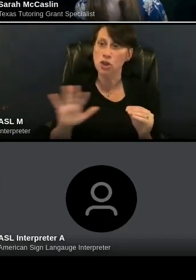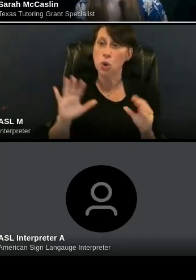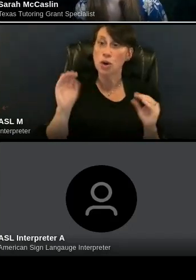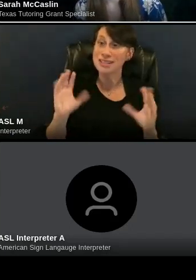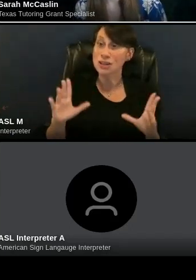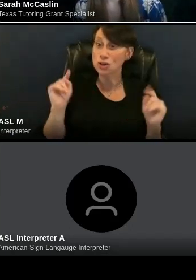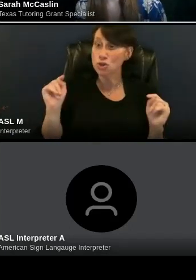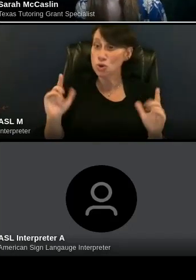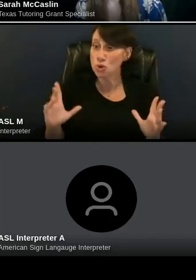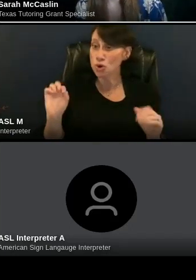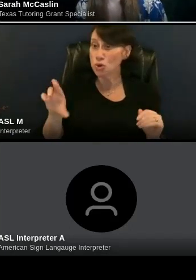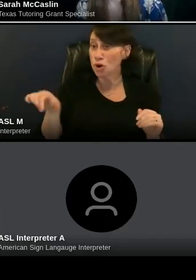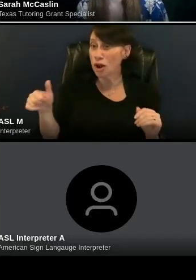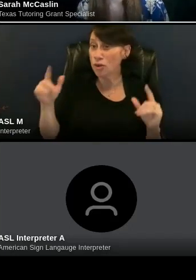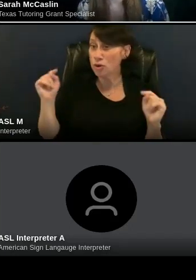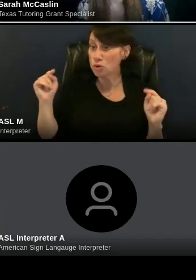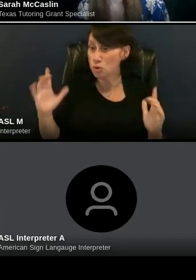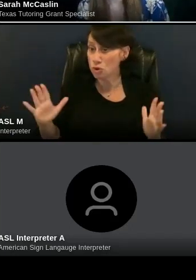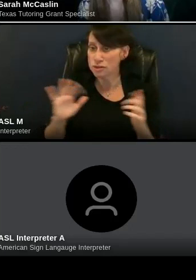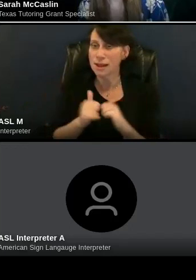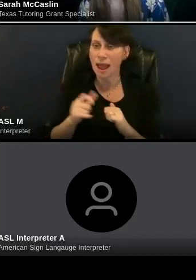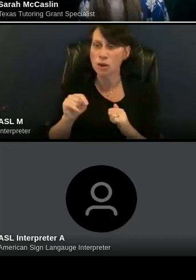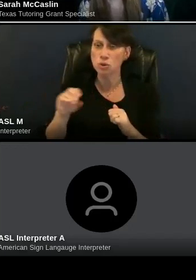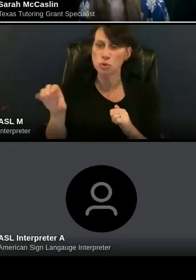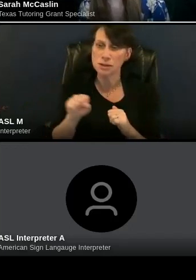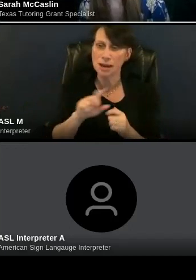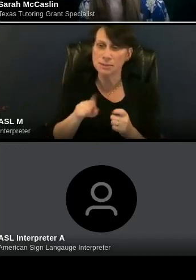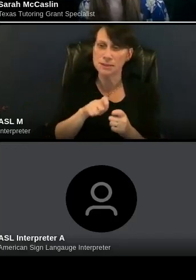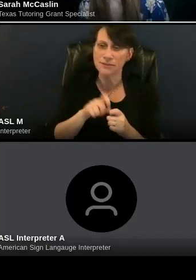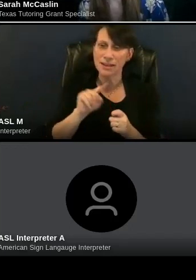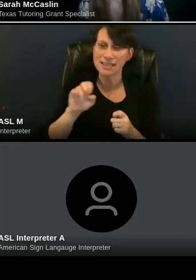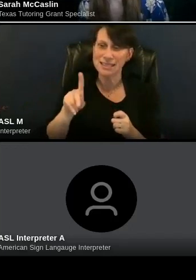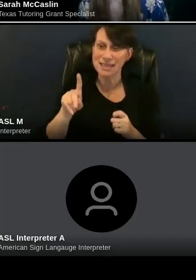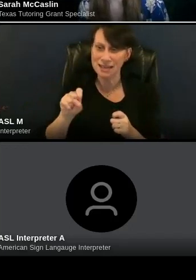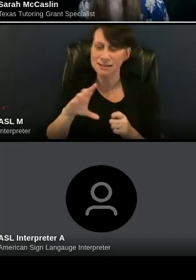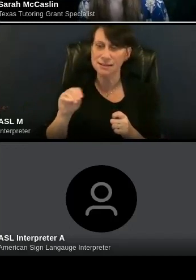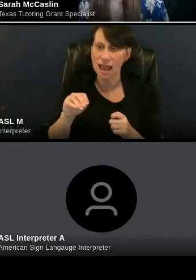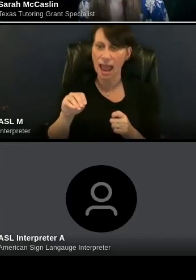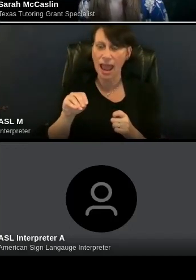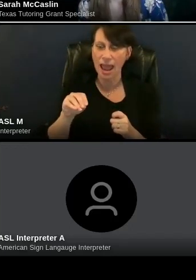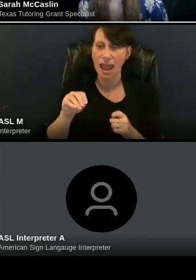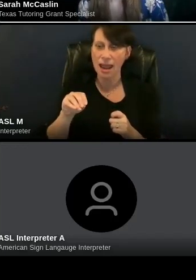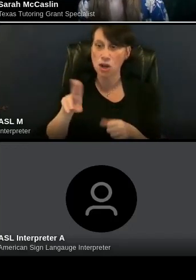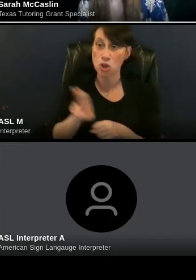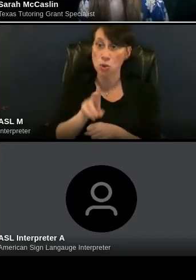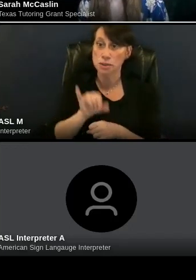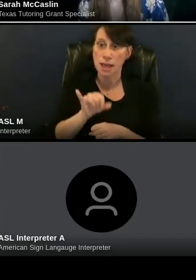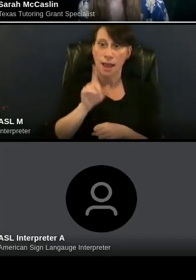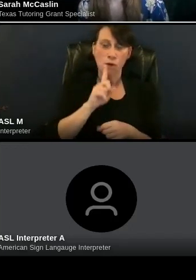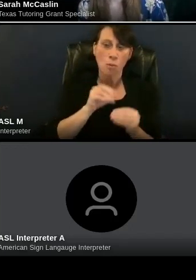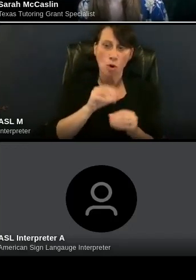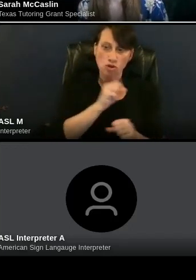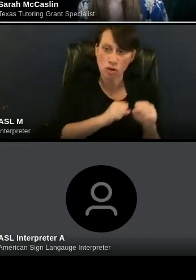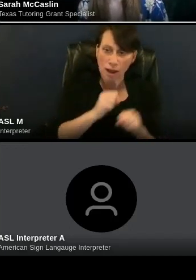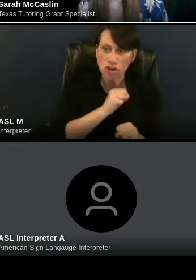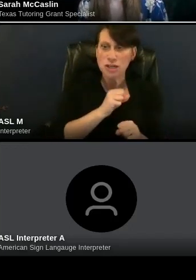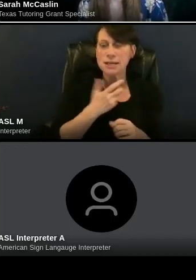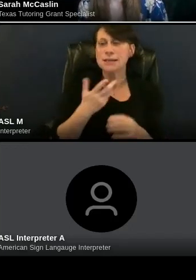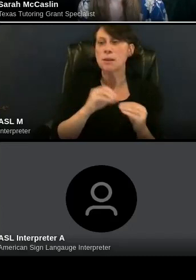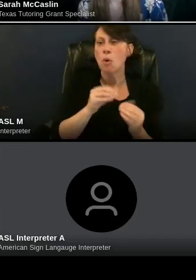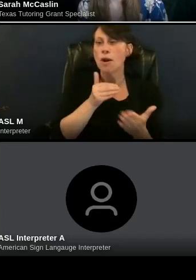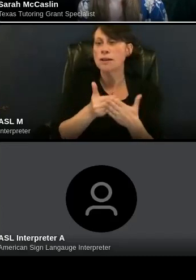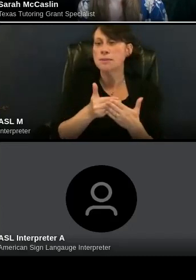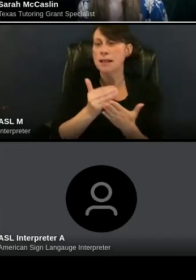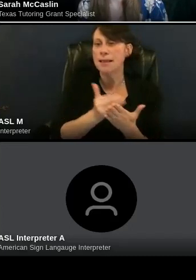teacher tutors or your other tutors on how to take specific TEKs and turn those around with more strategy, with more intimate